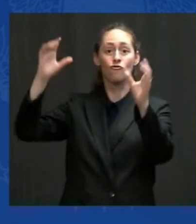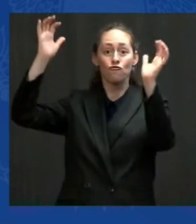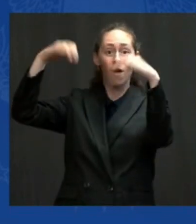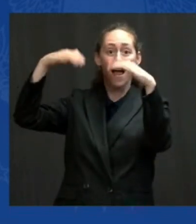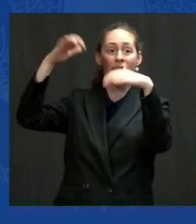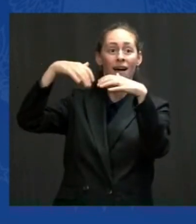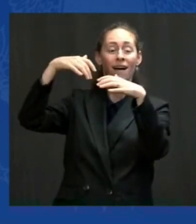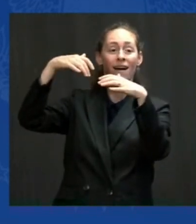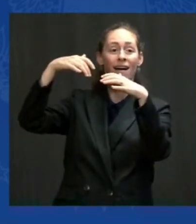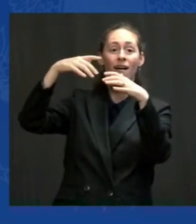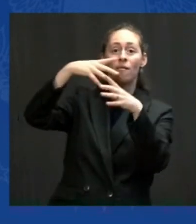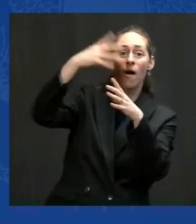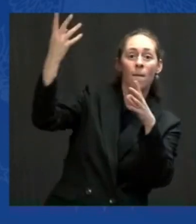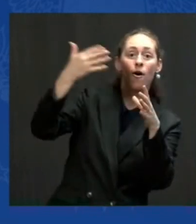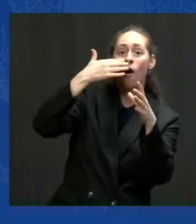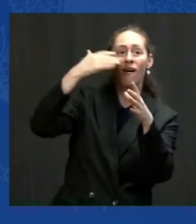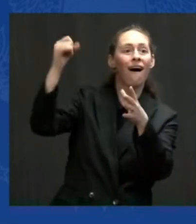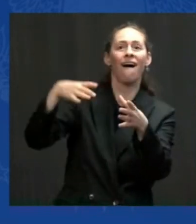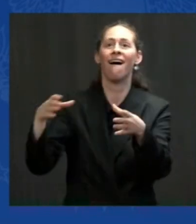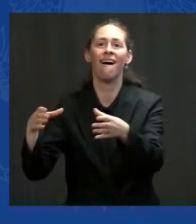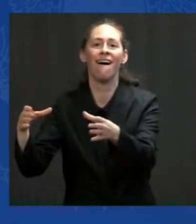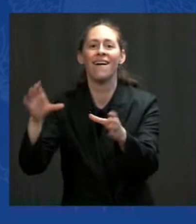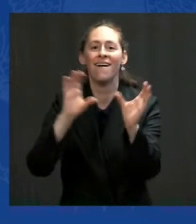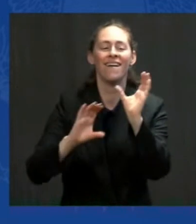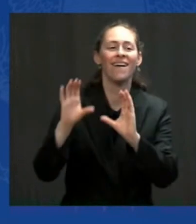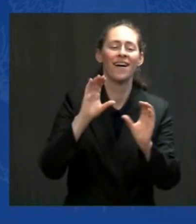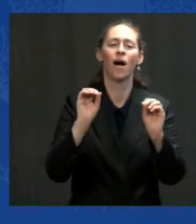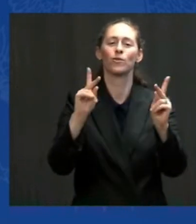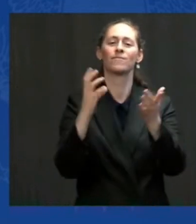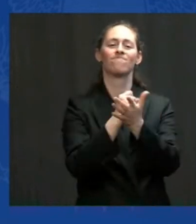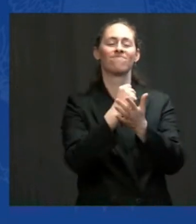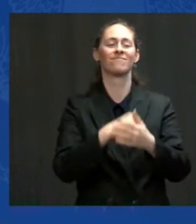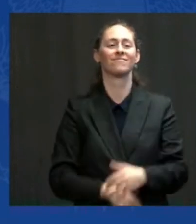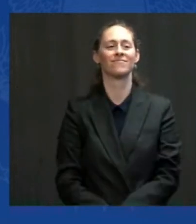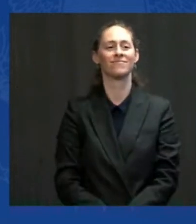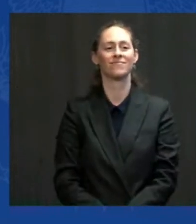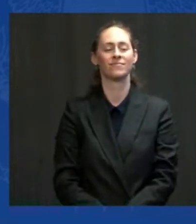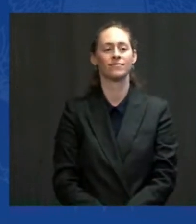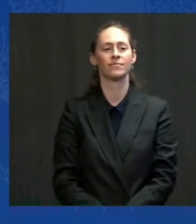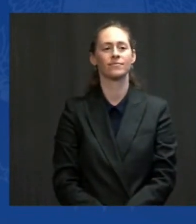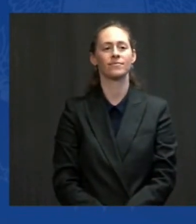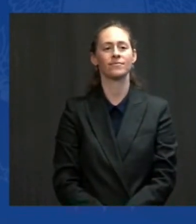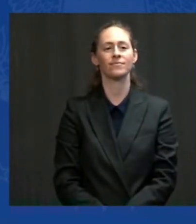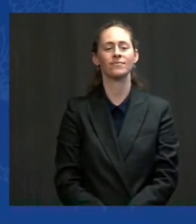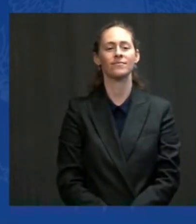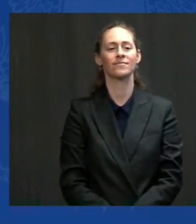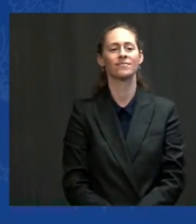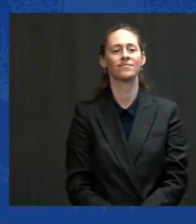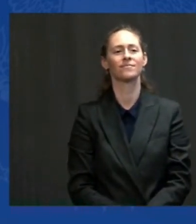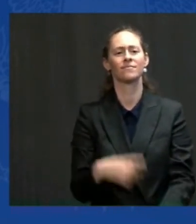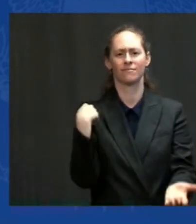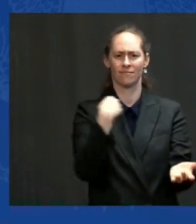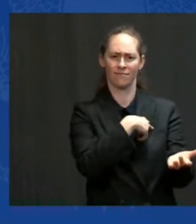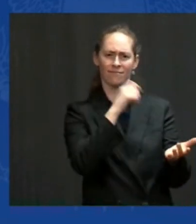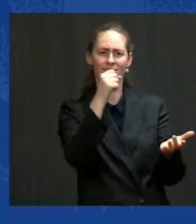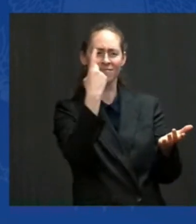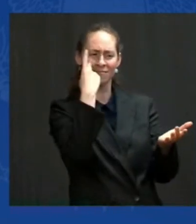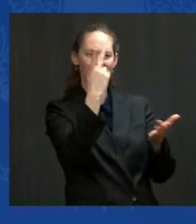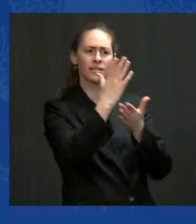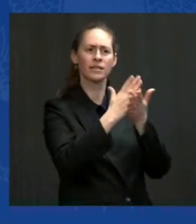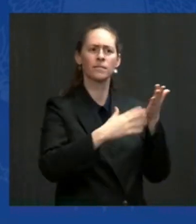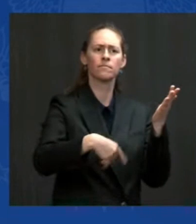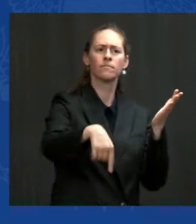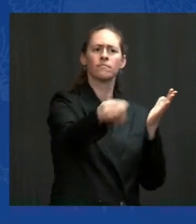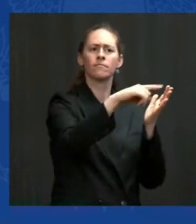Edith, those chances fall sparingly and often are followed by droughts of challenges or setbacks. Edith